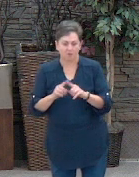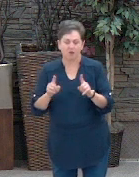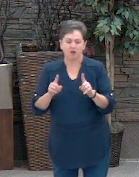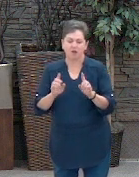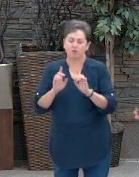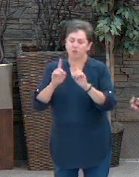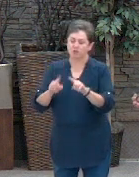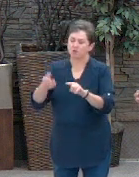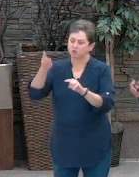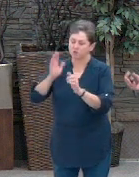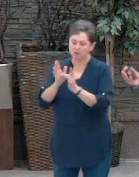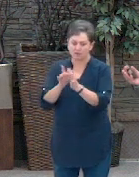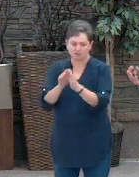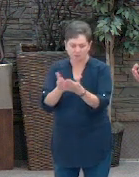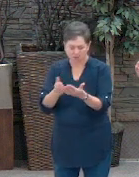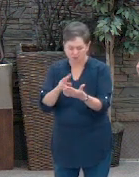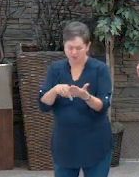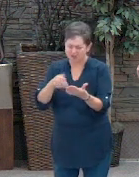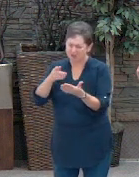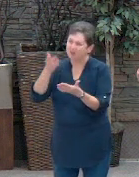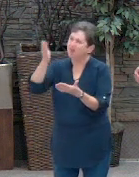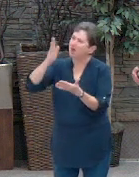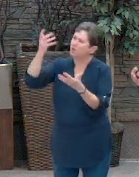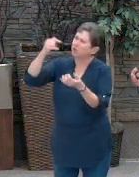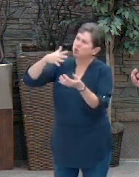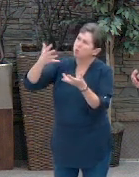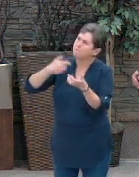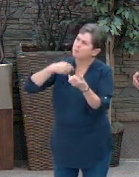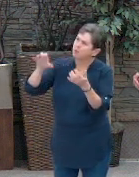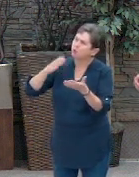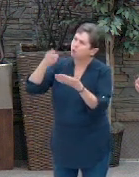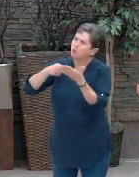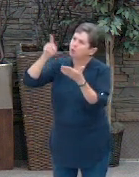go to God's revelation and say, God, what are you calling me to do?